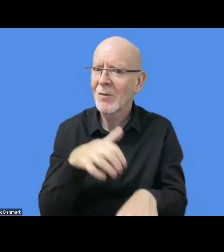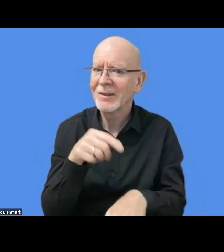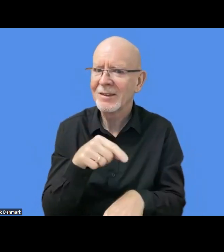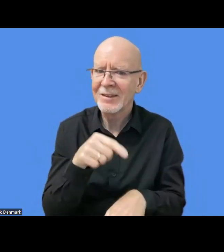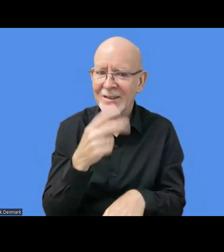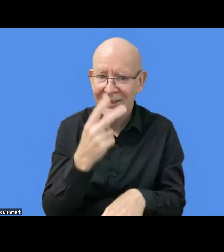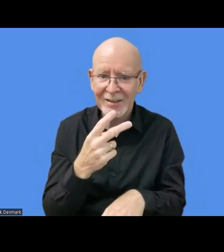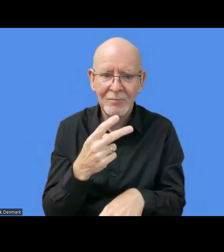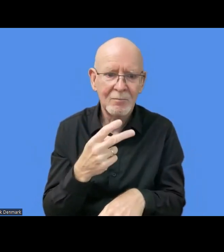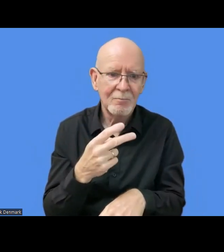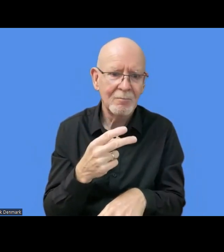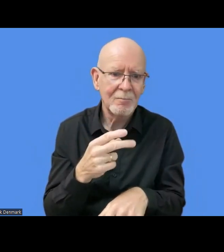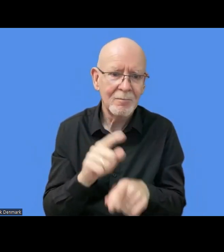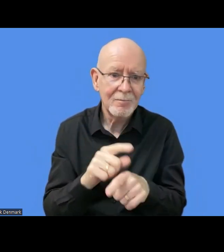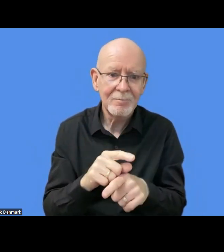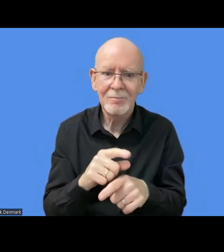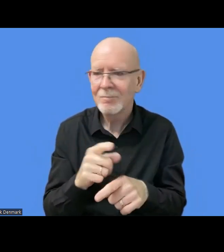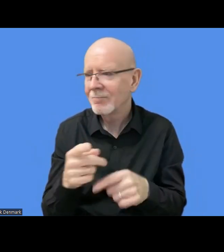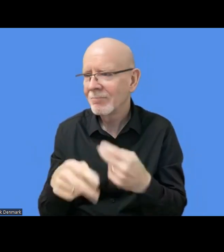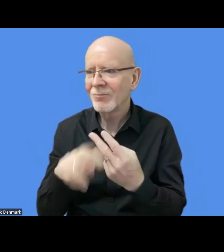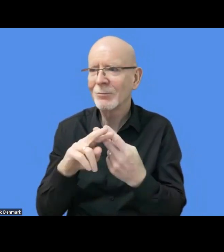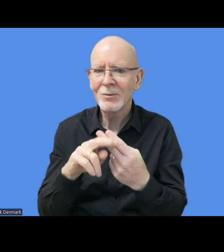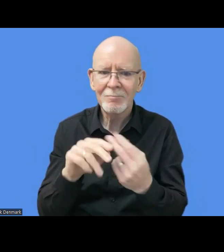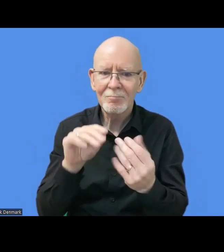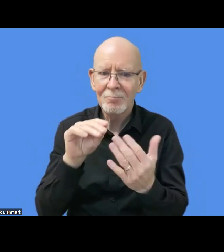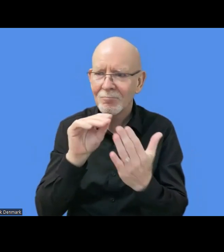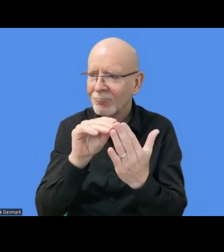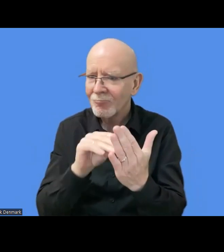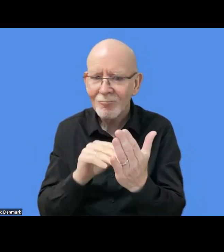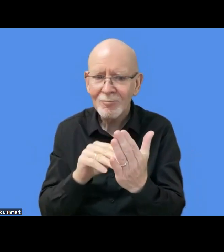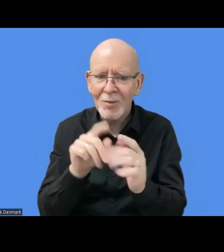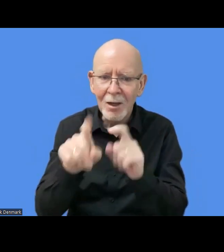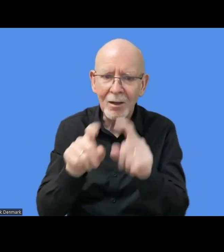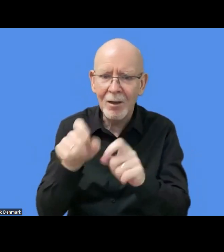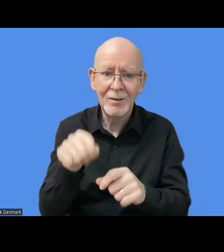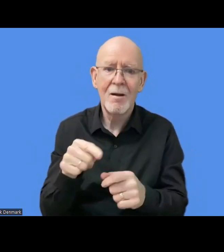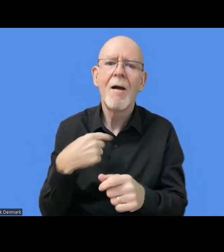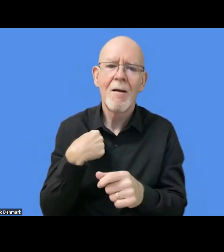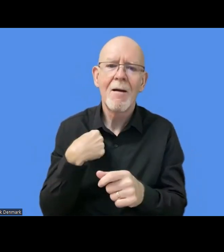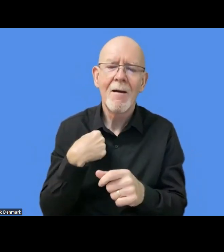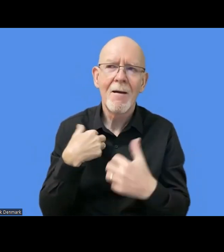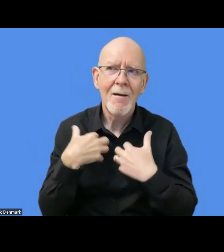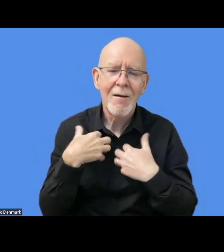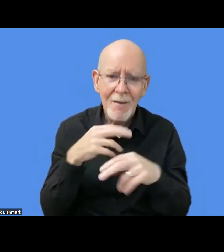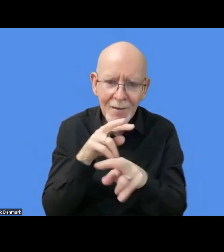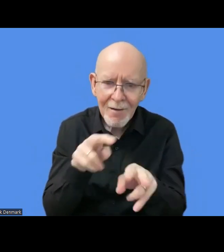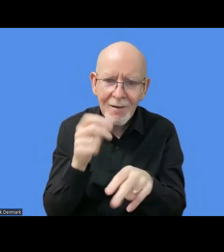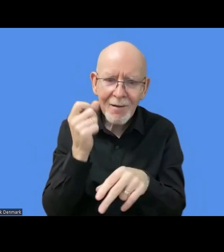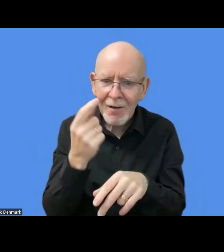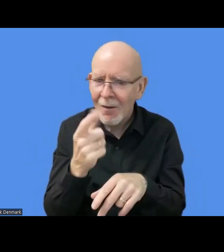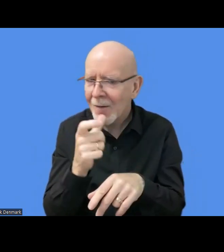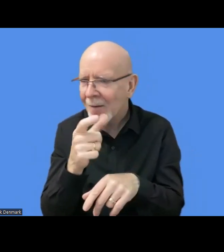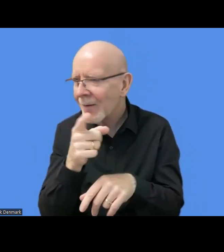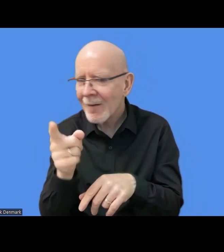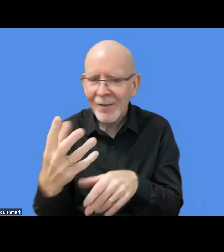said, I said we have an amazing group of speakers with us today, and I'll just quickly mention them, and then I'll hand it over to the